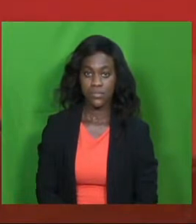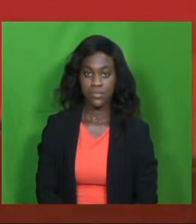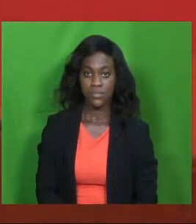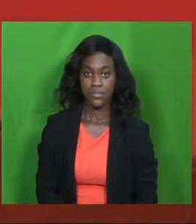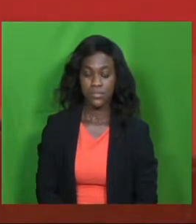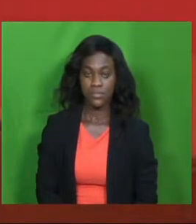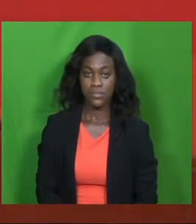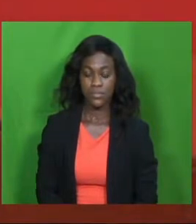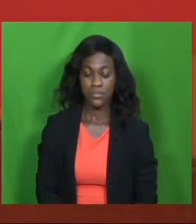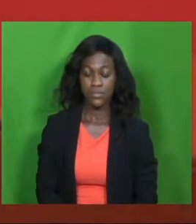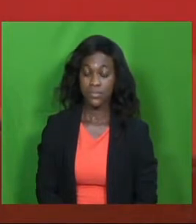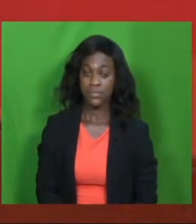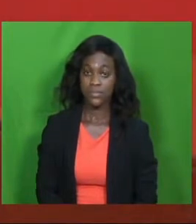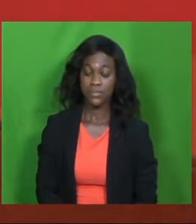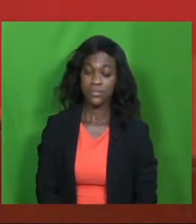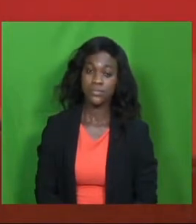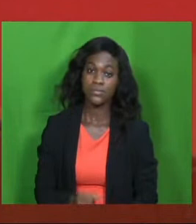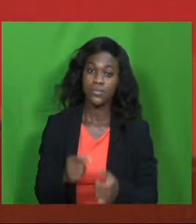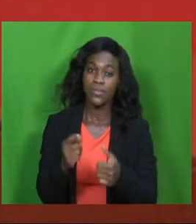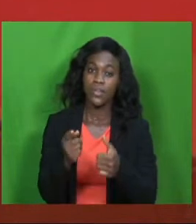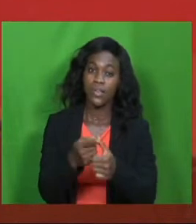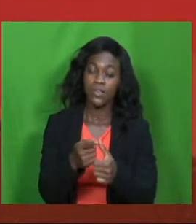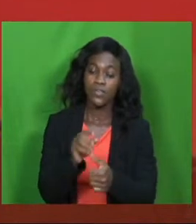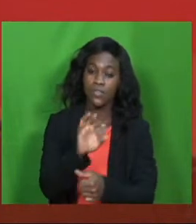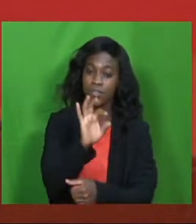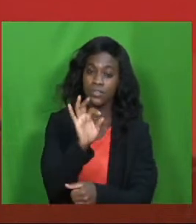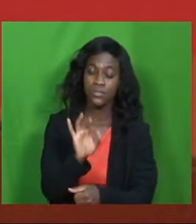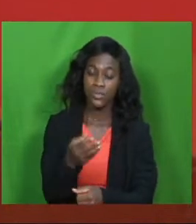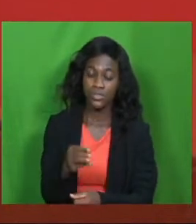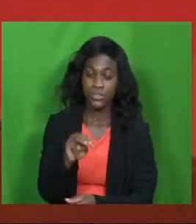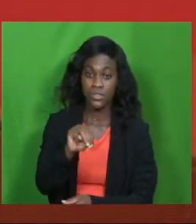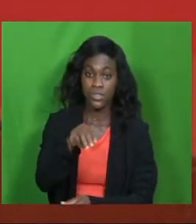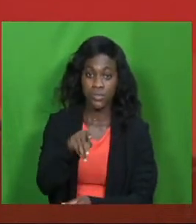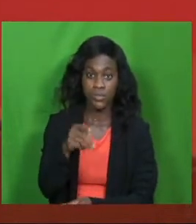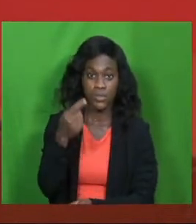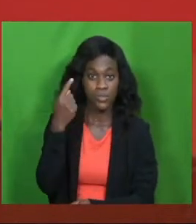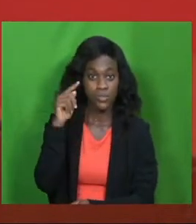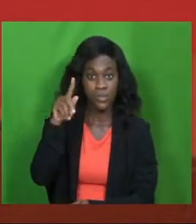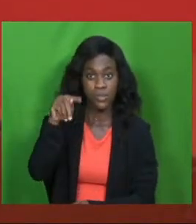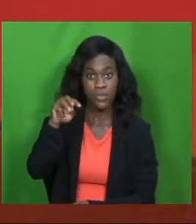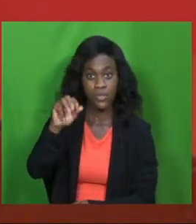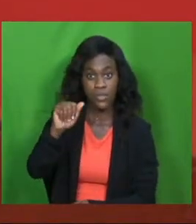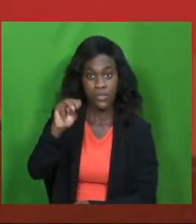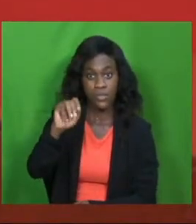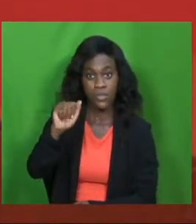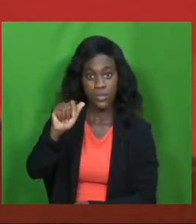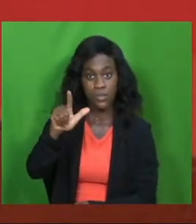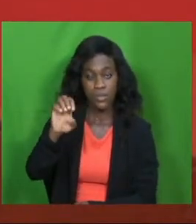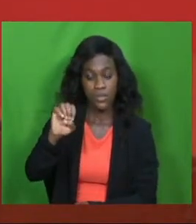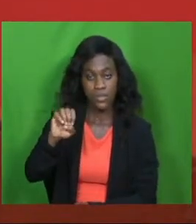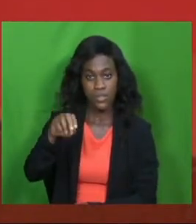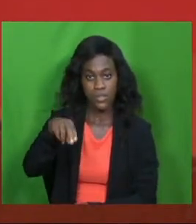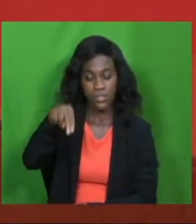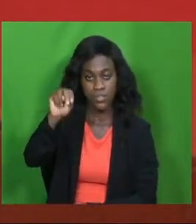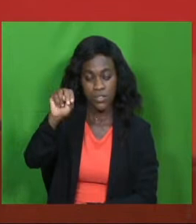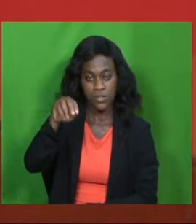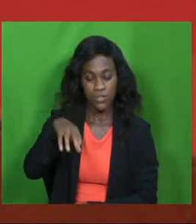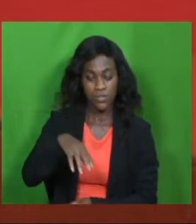The first question is in the name of the Honourable Member for Tamale North, Mr.